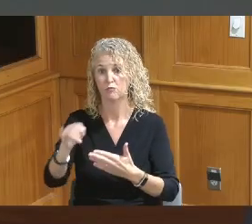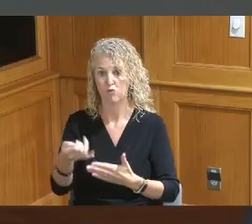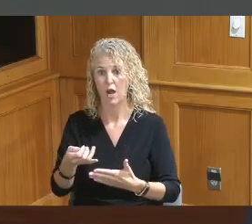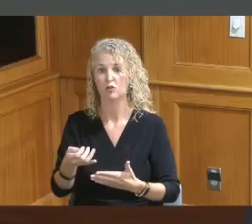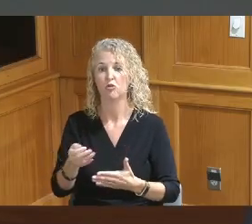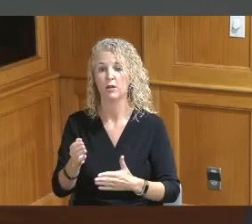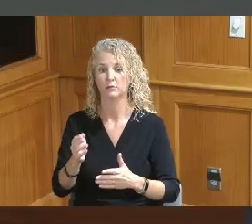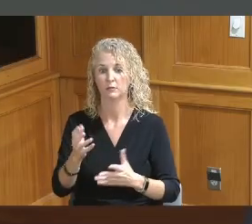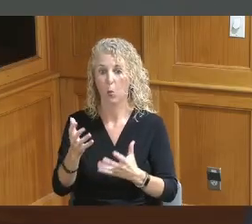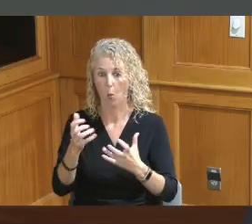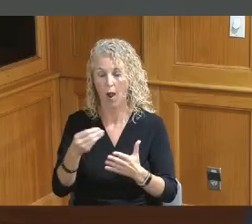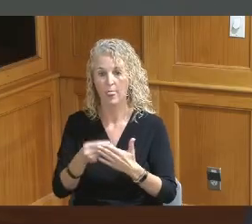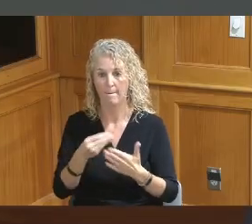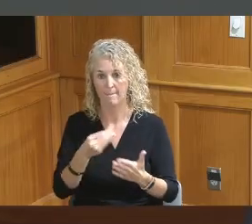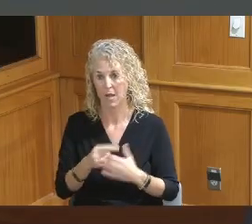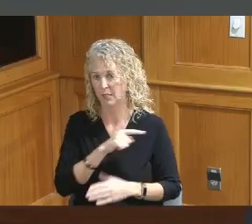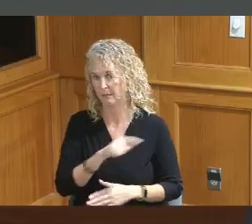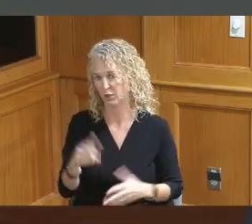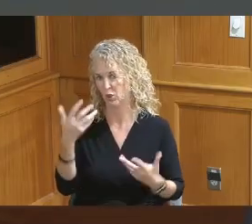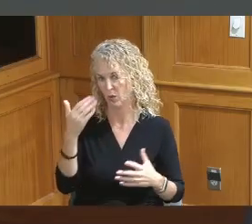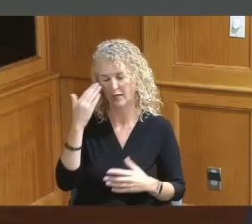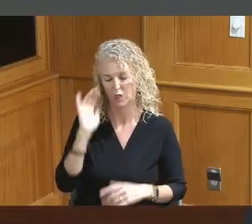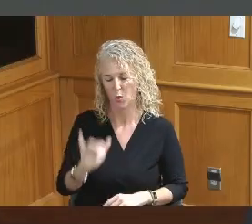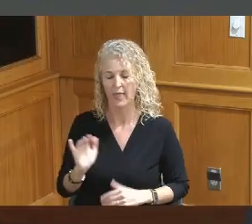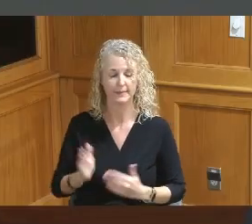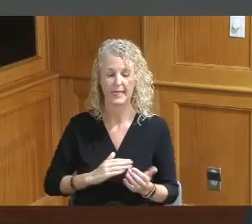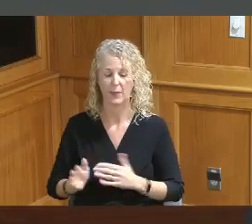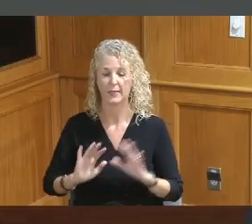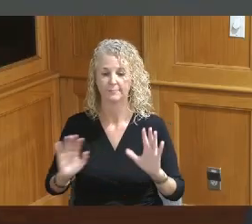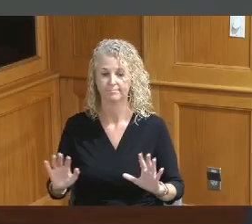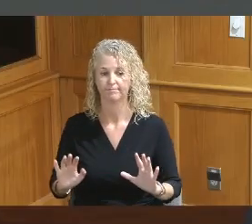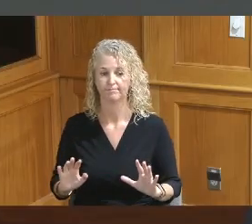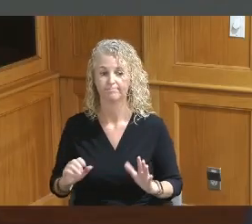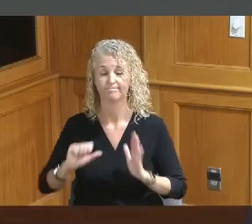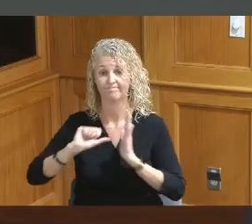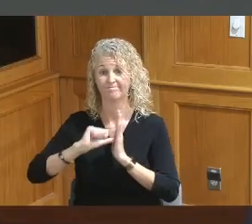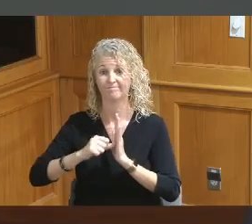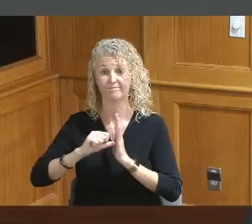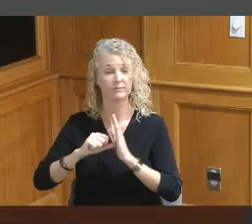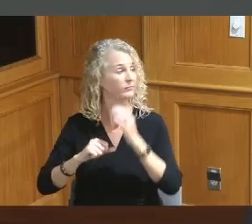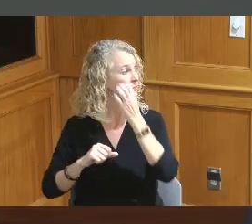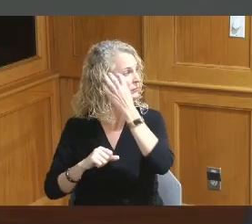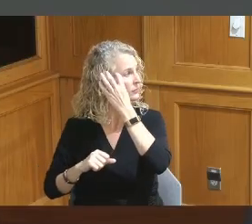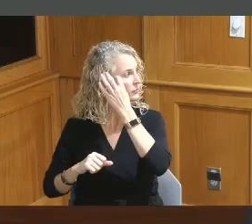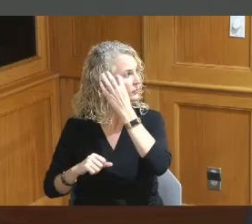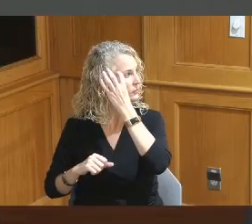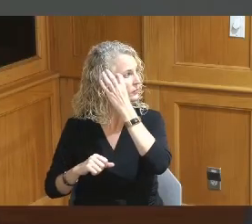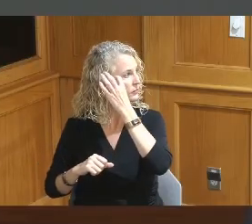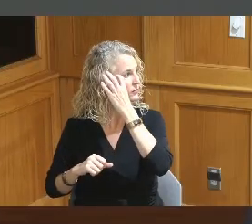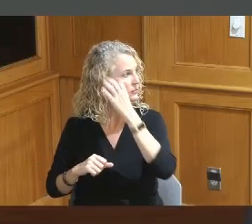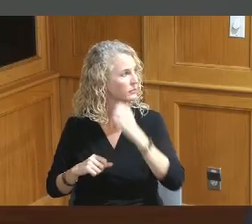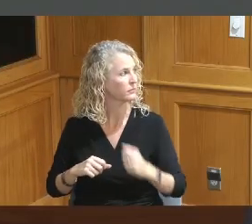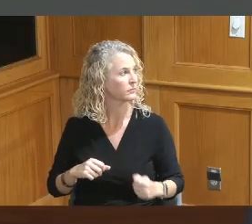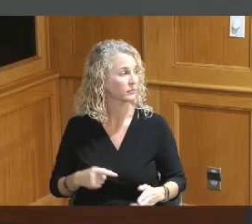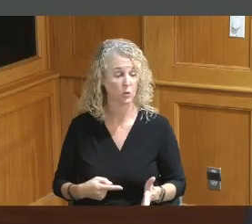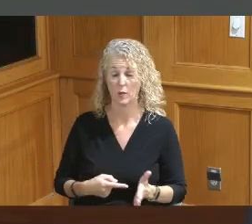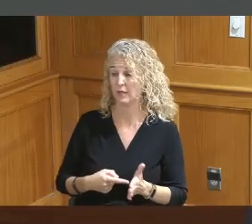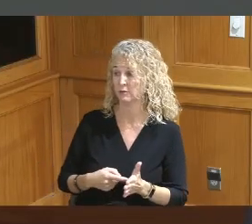out there for those. So but you guys got to that anyway. So just high level though, in terms of demand for veteran